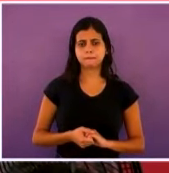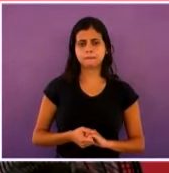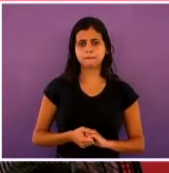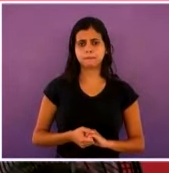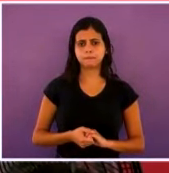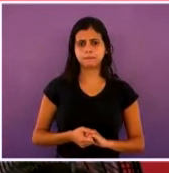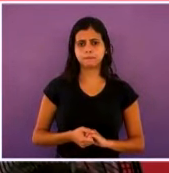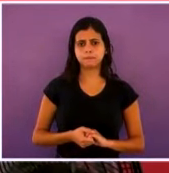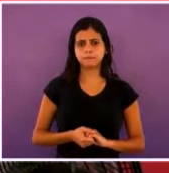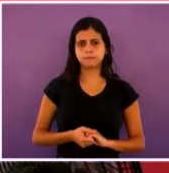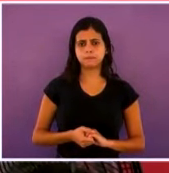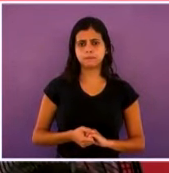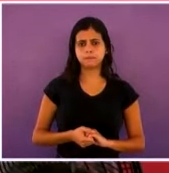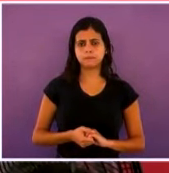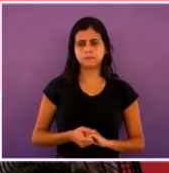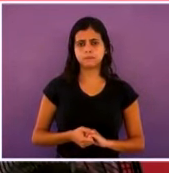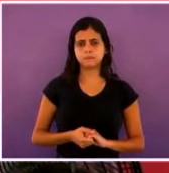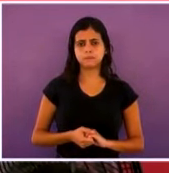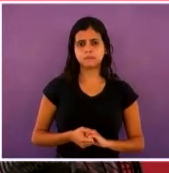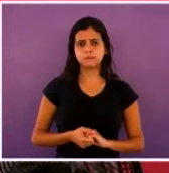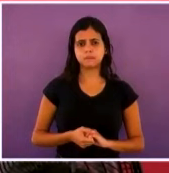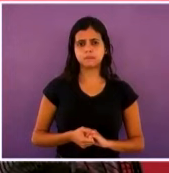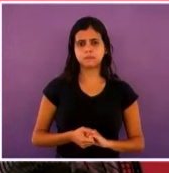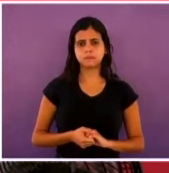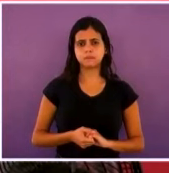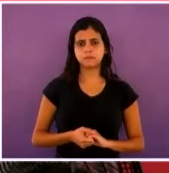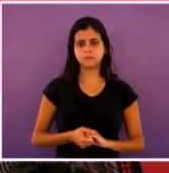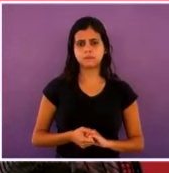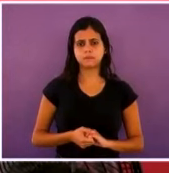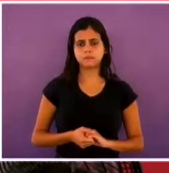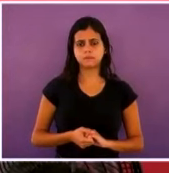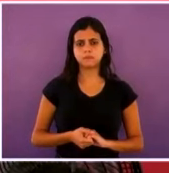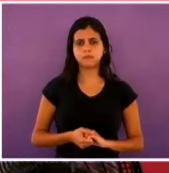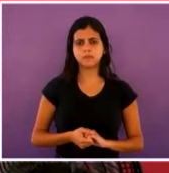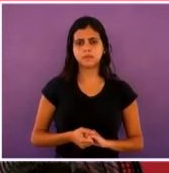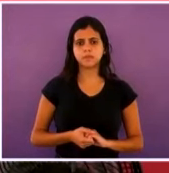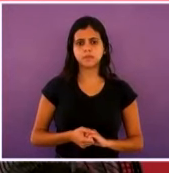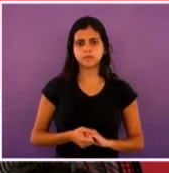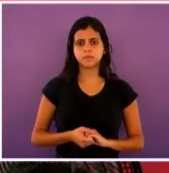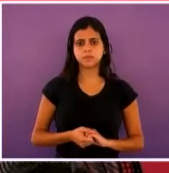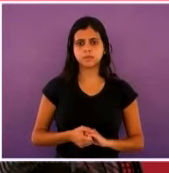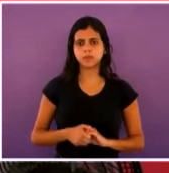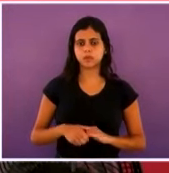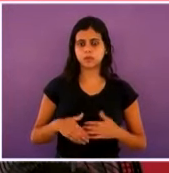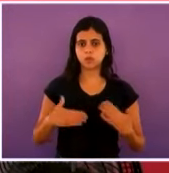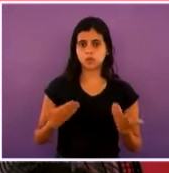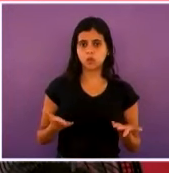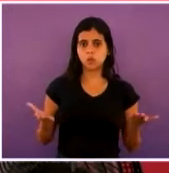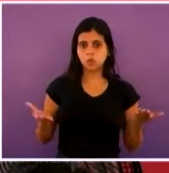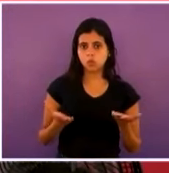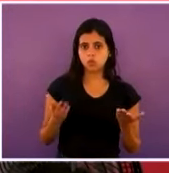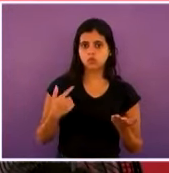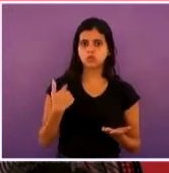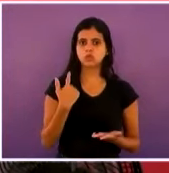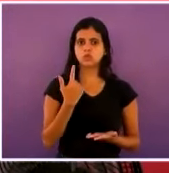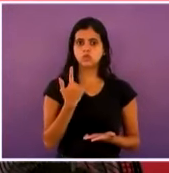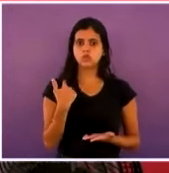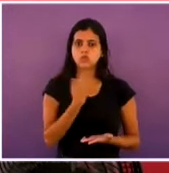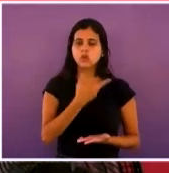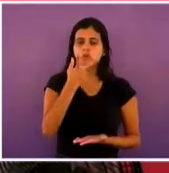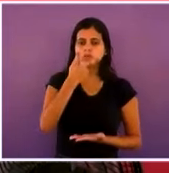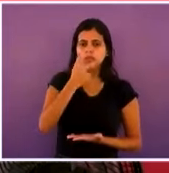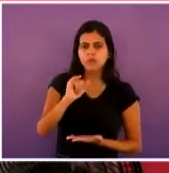we're going to open several windows into Pope Francis's world. E nós vamos abrir diversas janelas, né, para